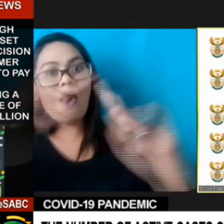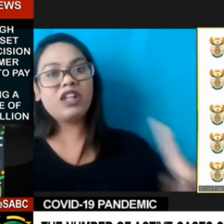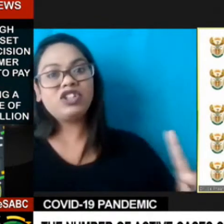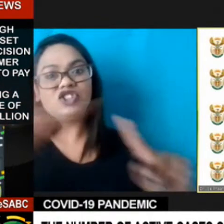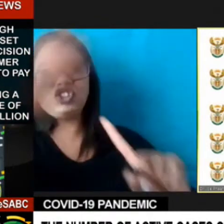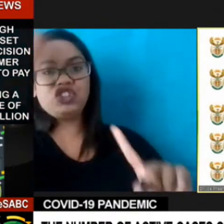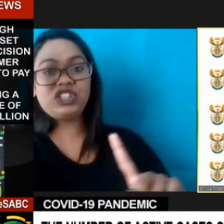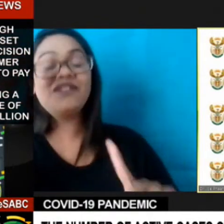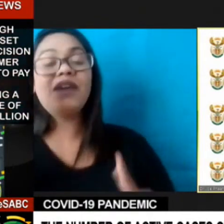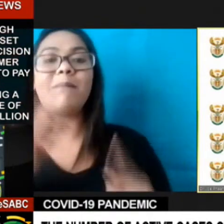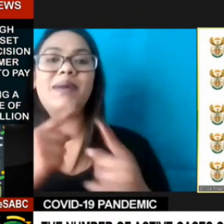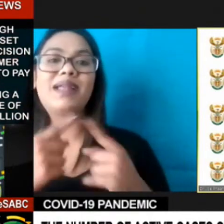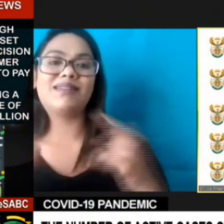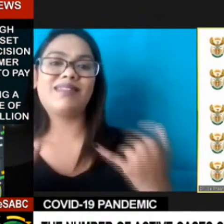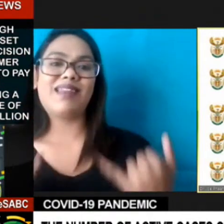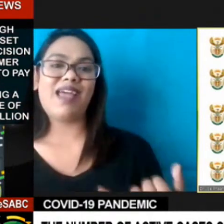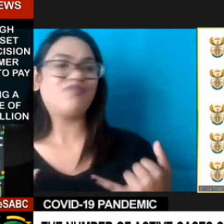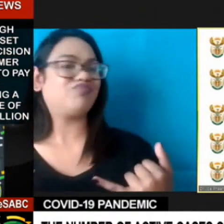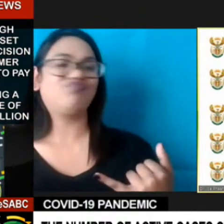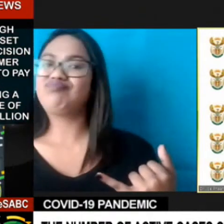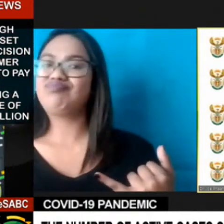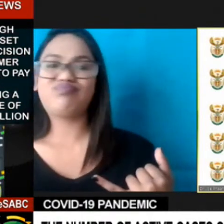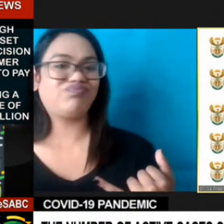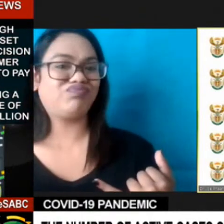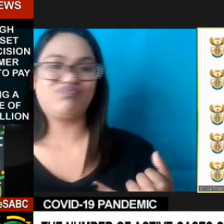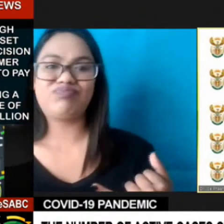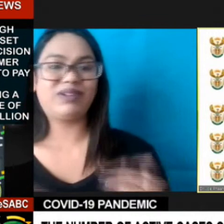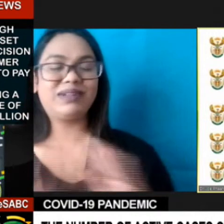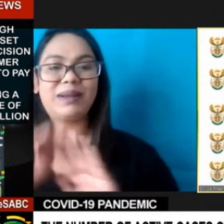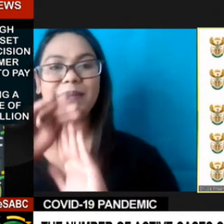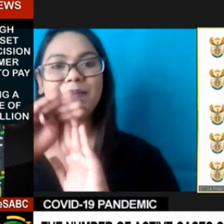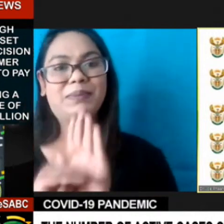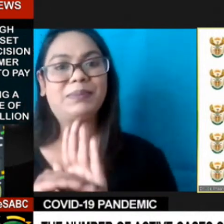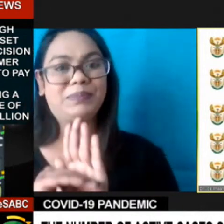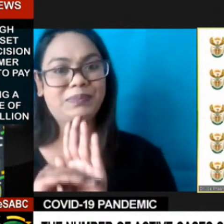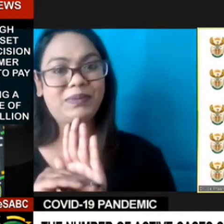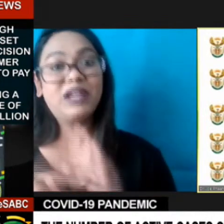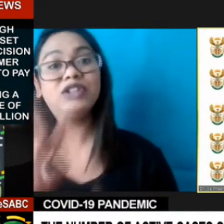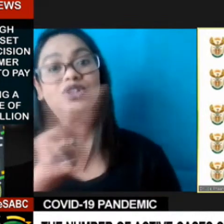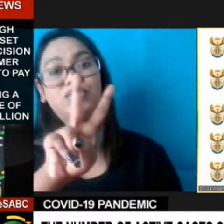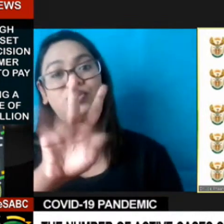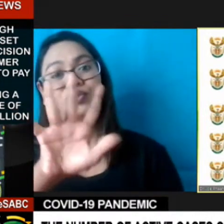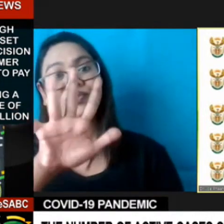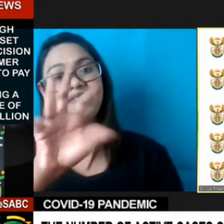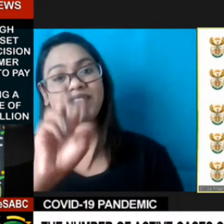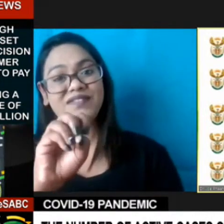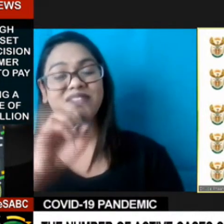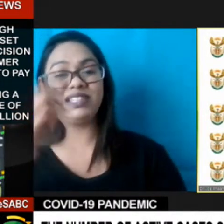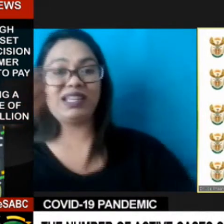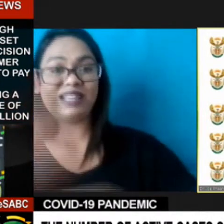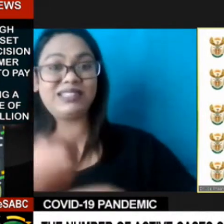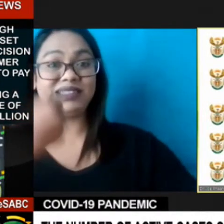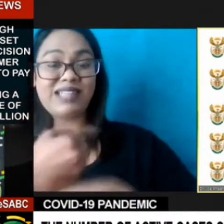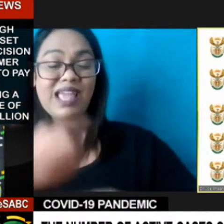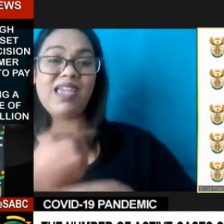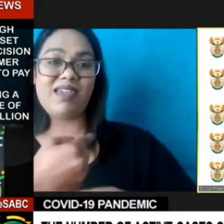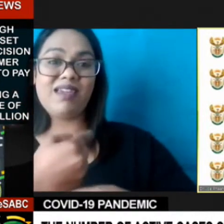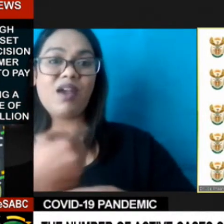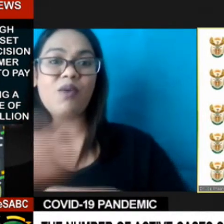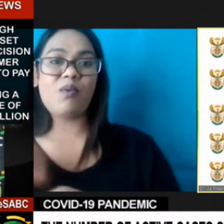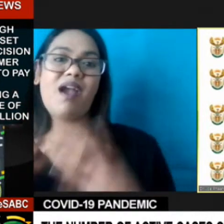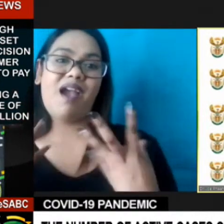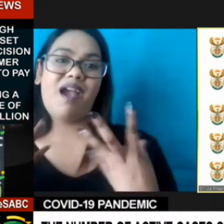which is over at least over 250,000 per day. So we are well over 100,000 short of the